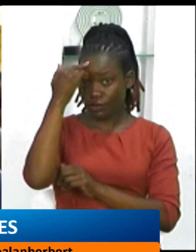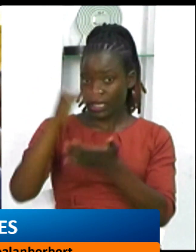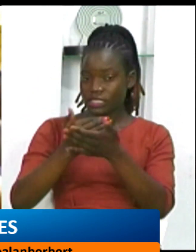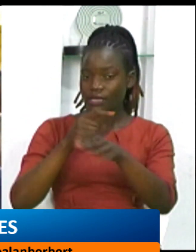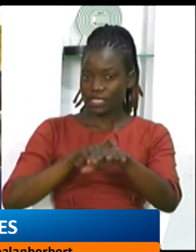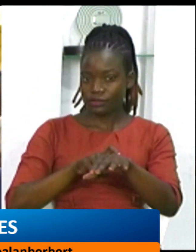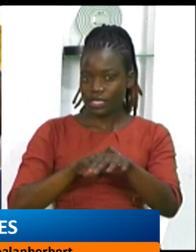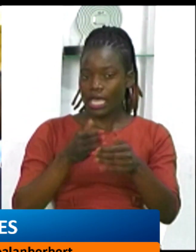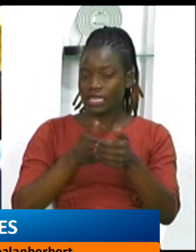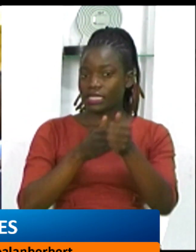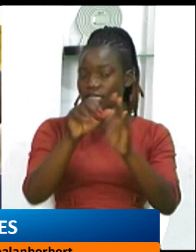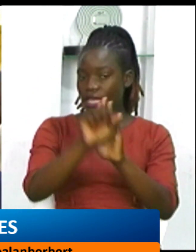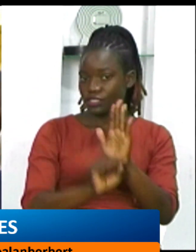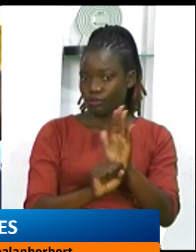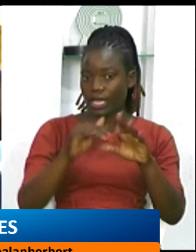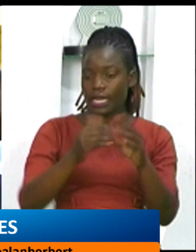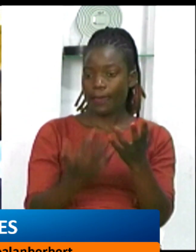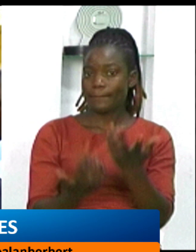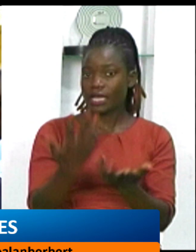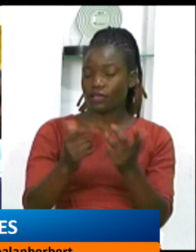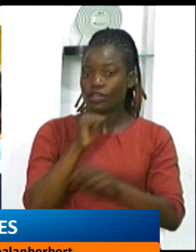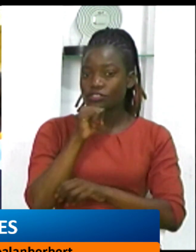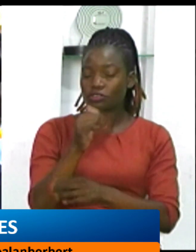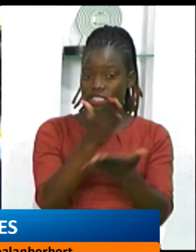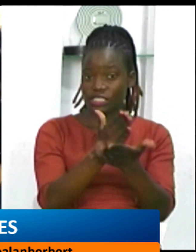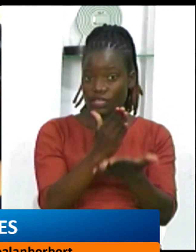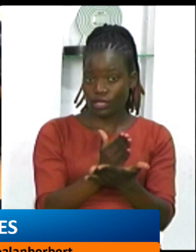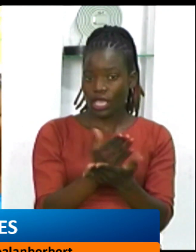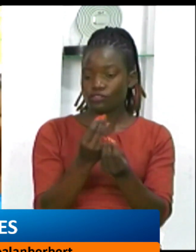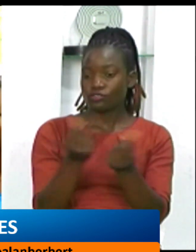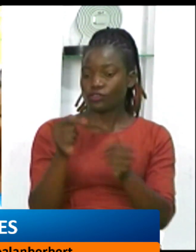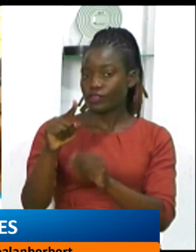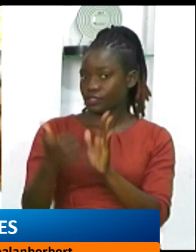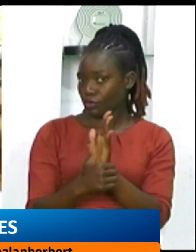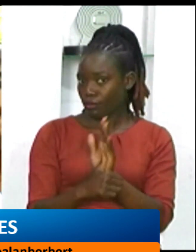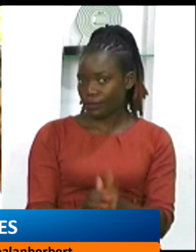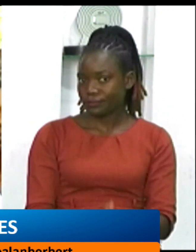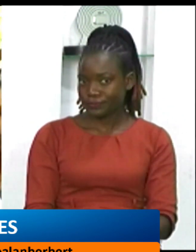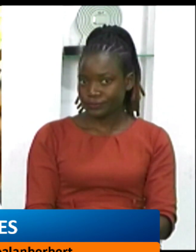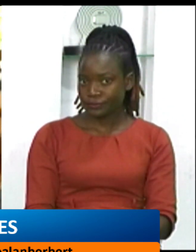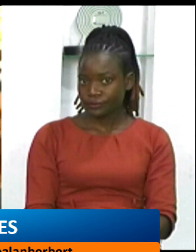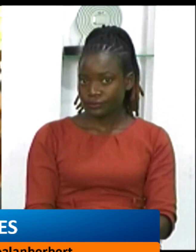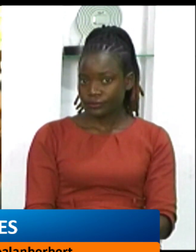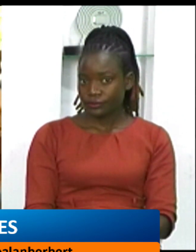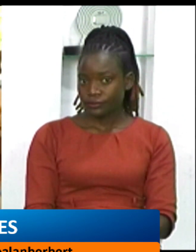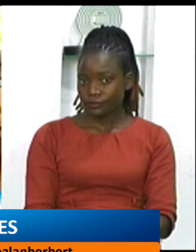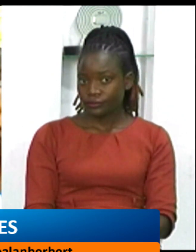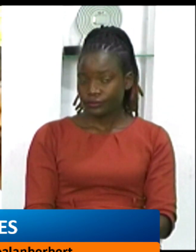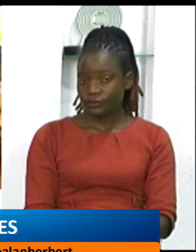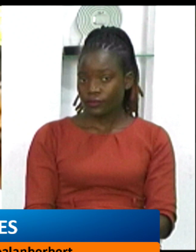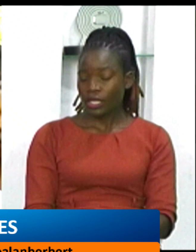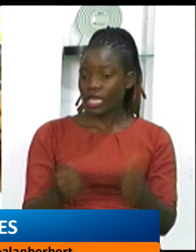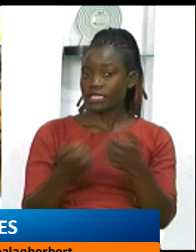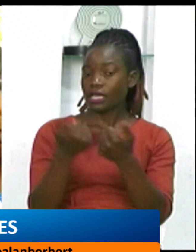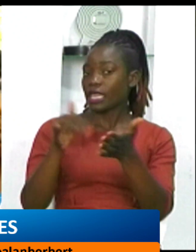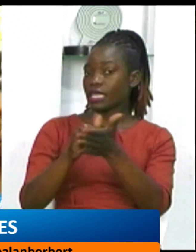the leadership within Baringo is not genuine enough to sort out this problem. The attack of that time was not really